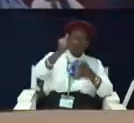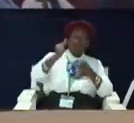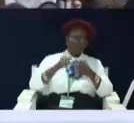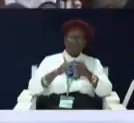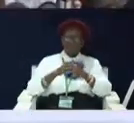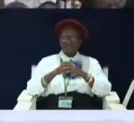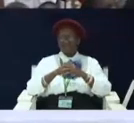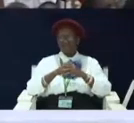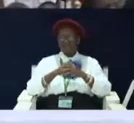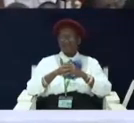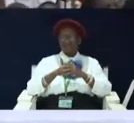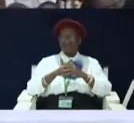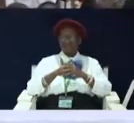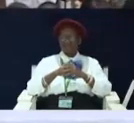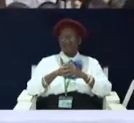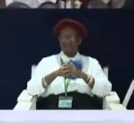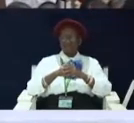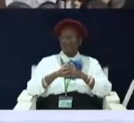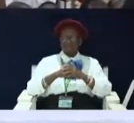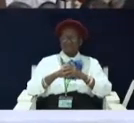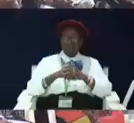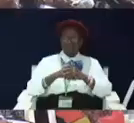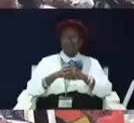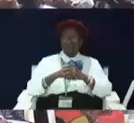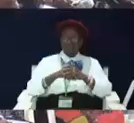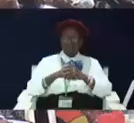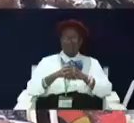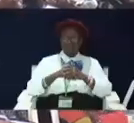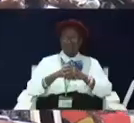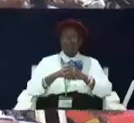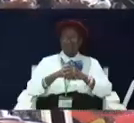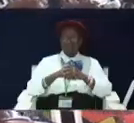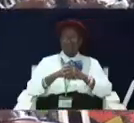Oh no, Allah for you.